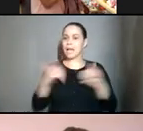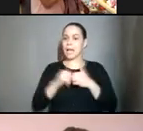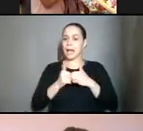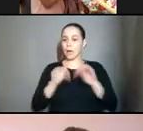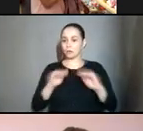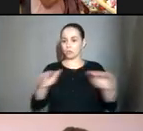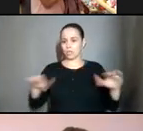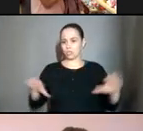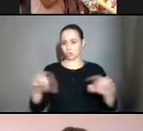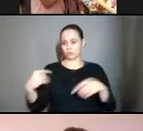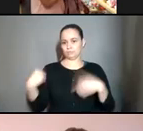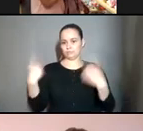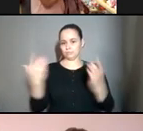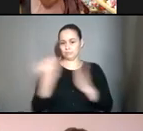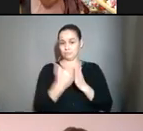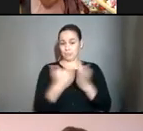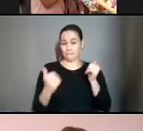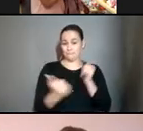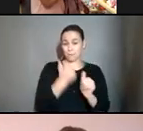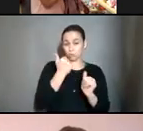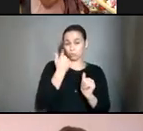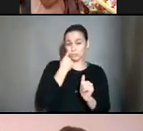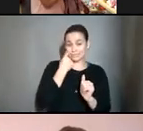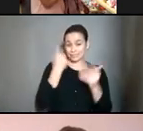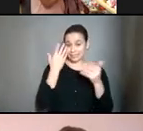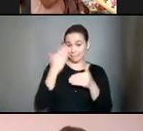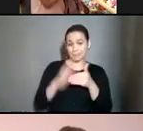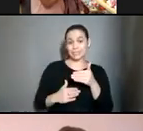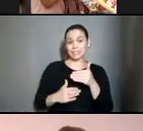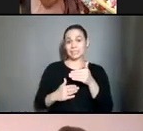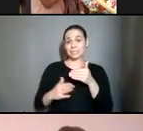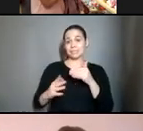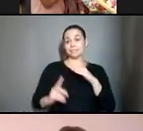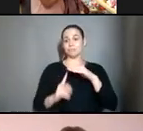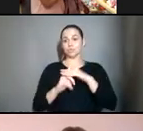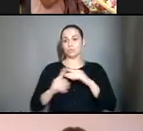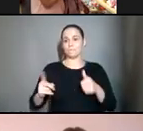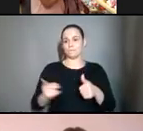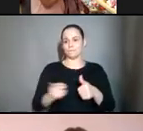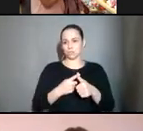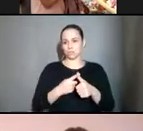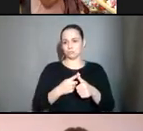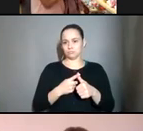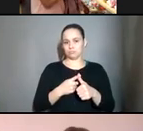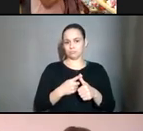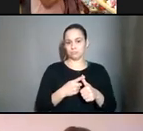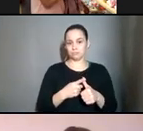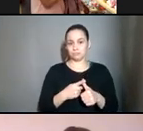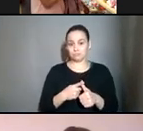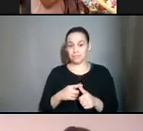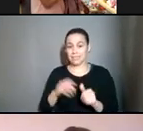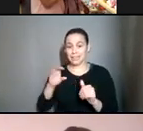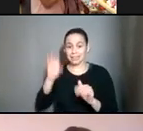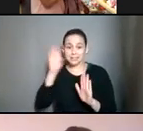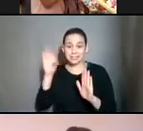most recently completed lesson is shown first. The symbol shown at the